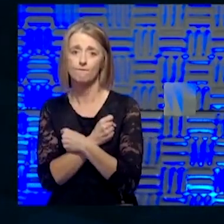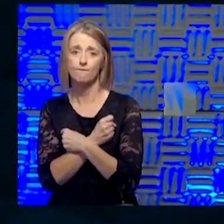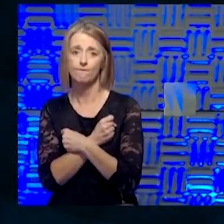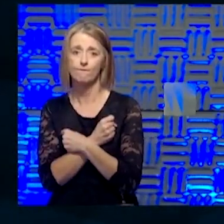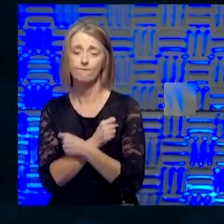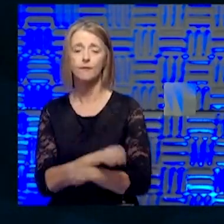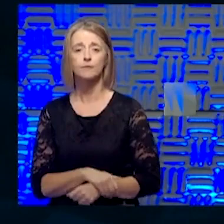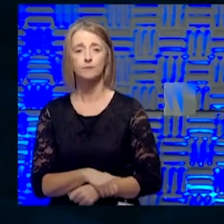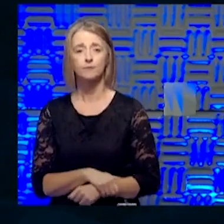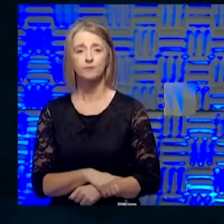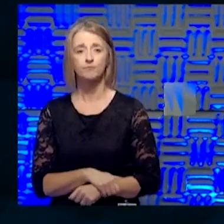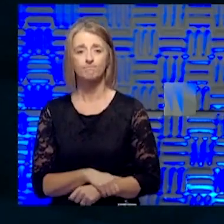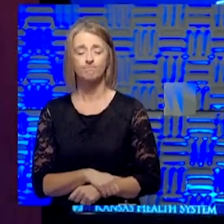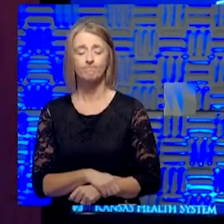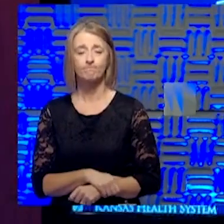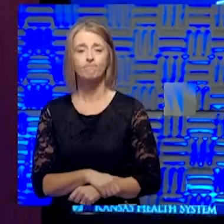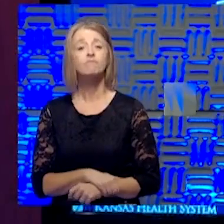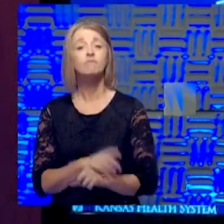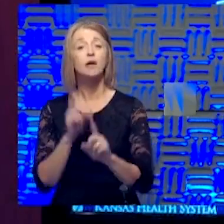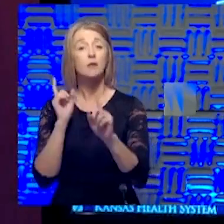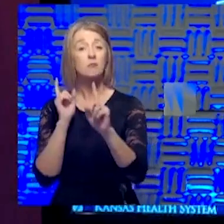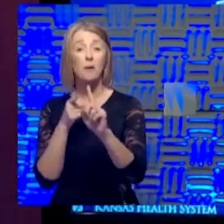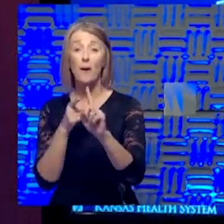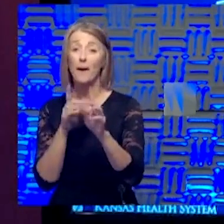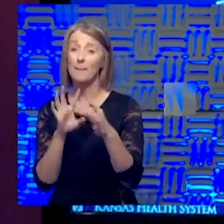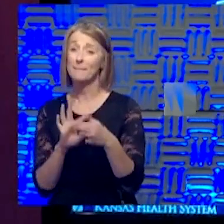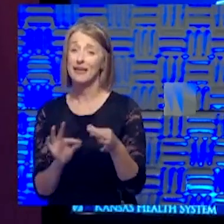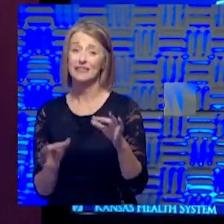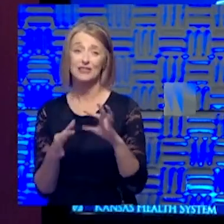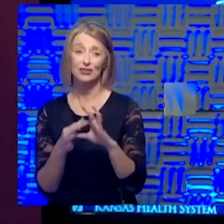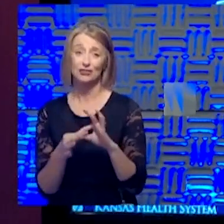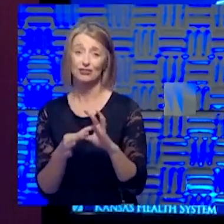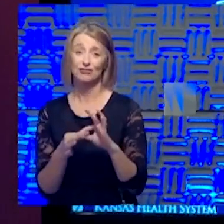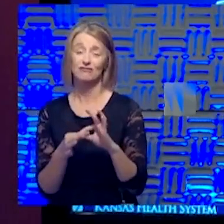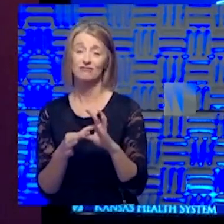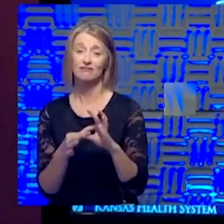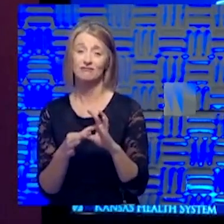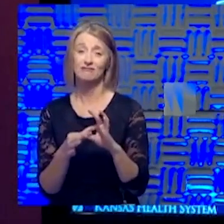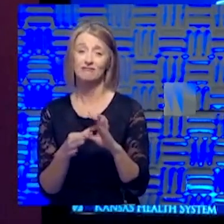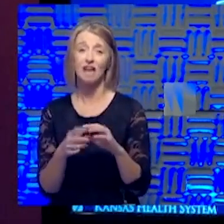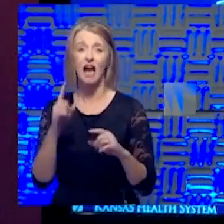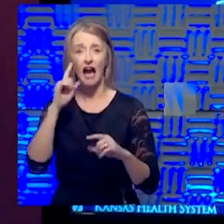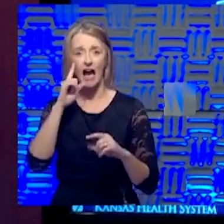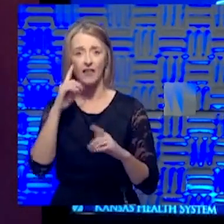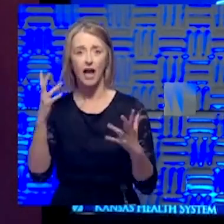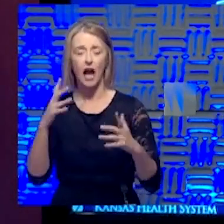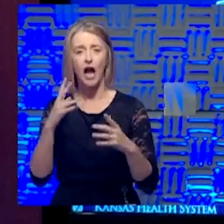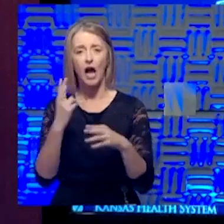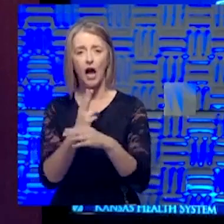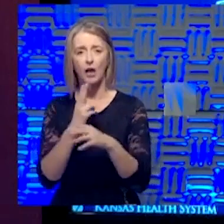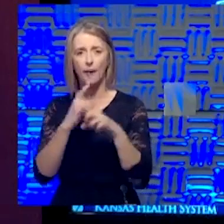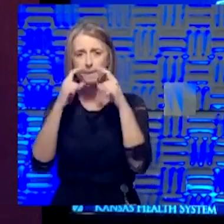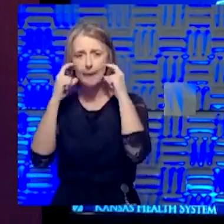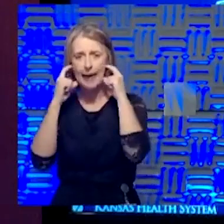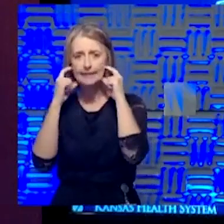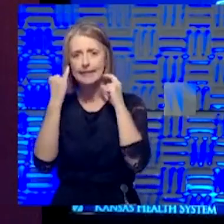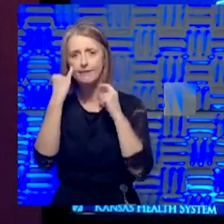I think that's really the key message, Dana, right? I think that is really the whole thing. And I think a lot of people would say, well, I would wear a mask if I was